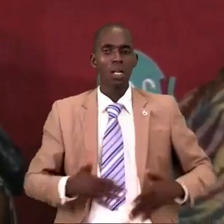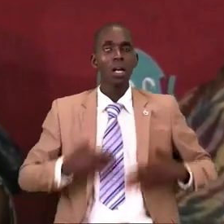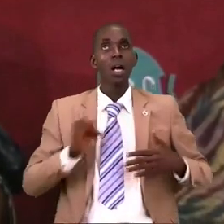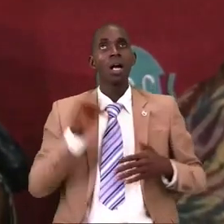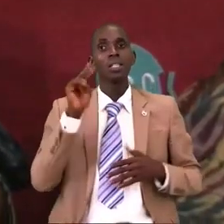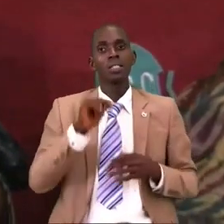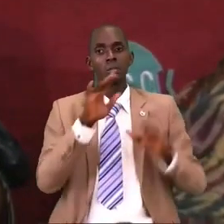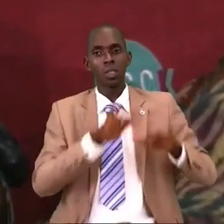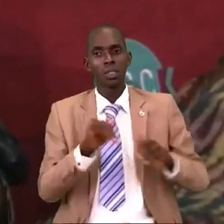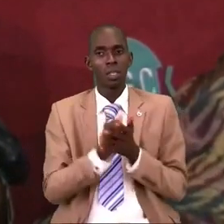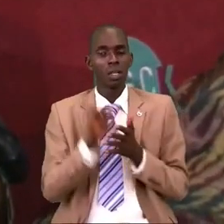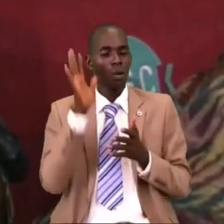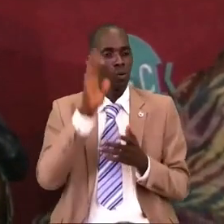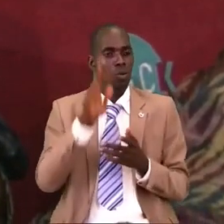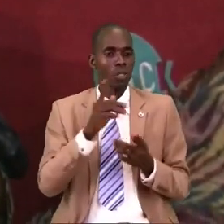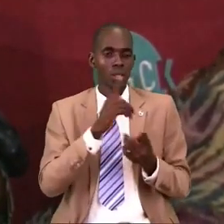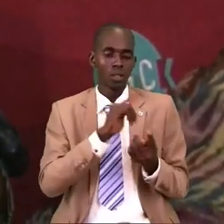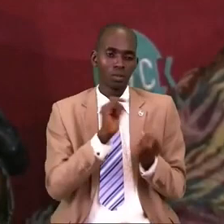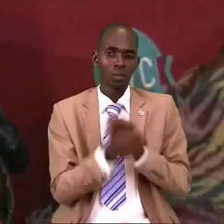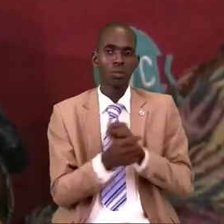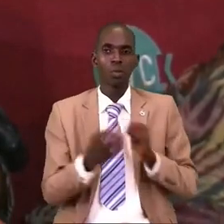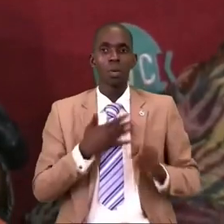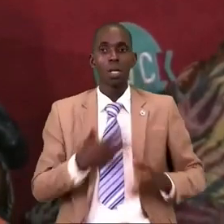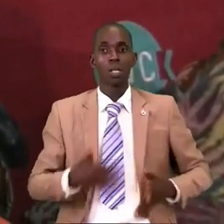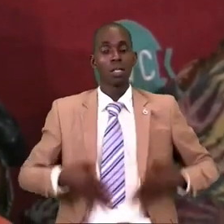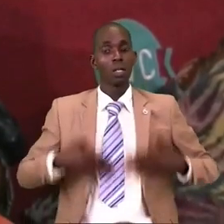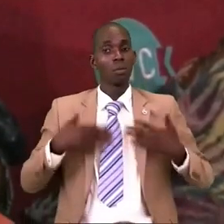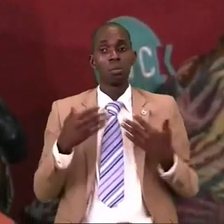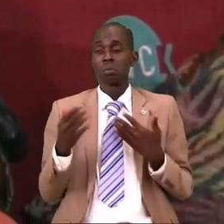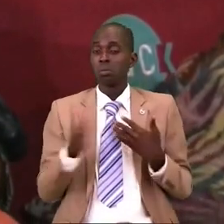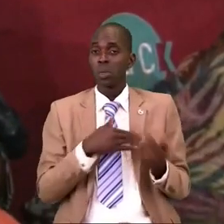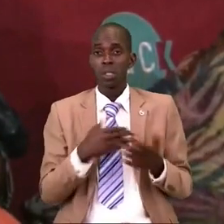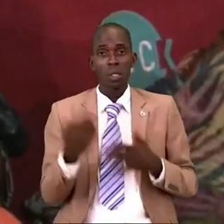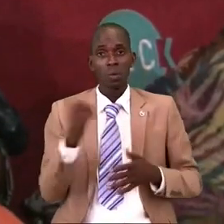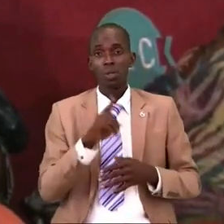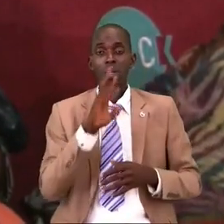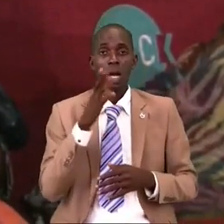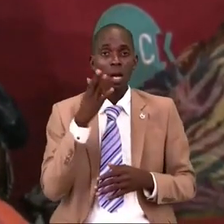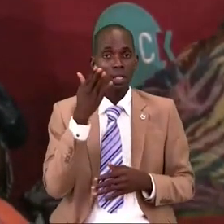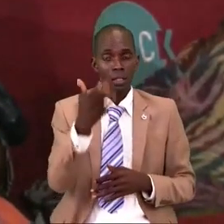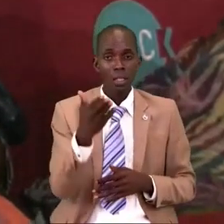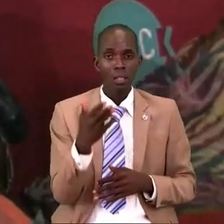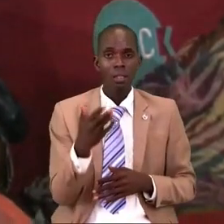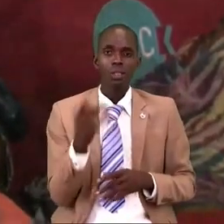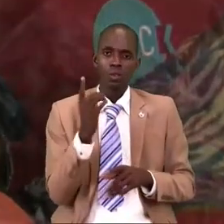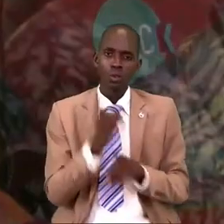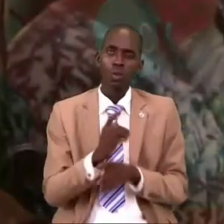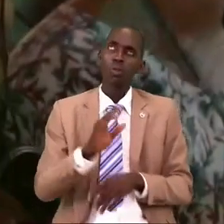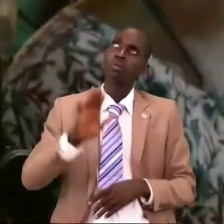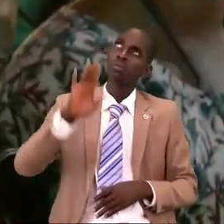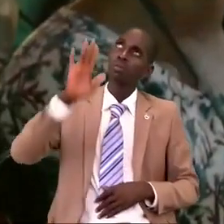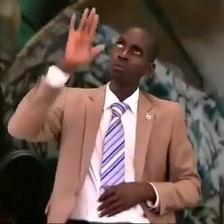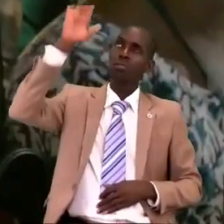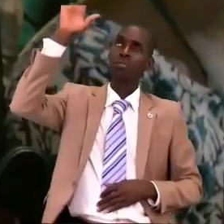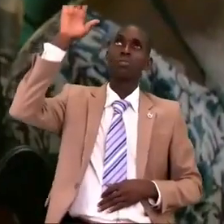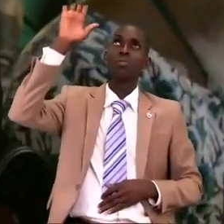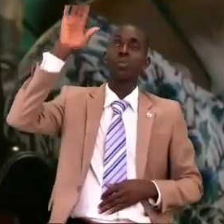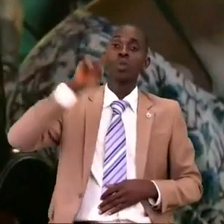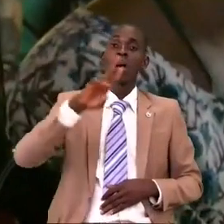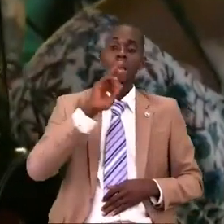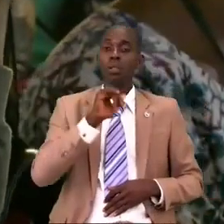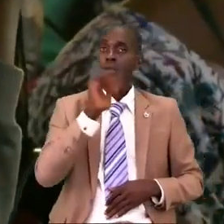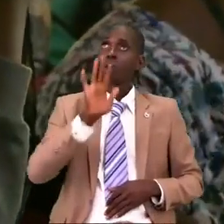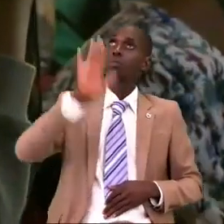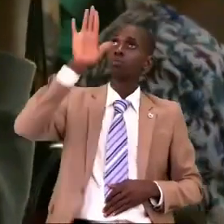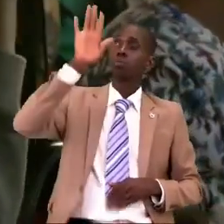want the mercy for salvation. I want the mercy for forgiveness. Raise up that hand, raise up that hand. If you're raising up your hand, you're